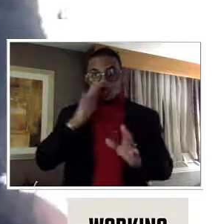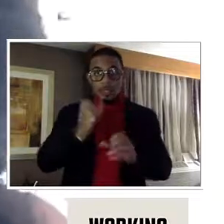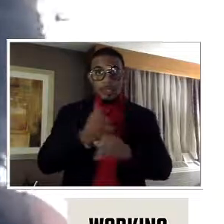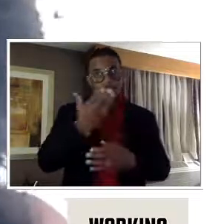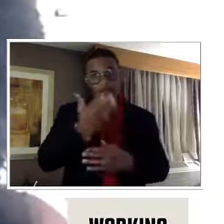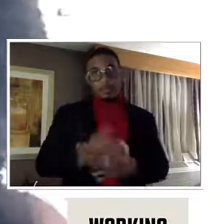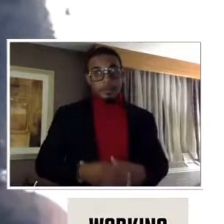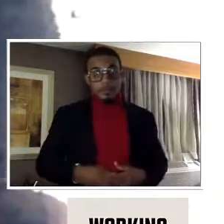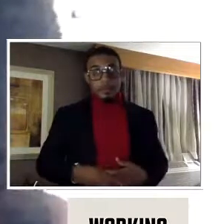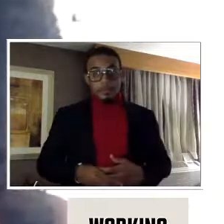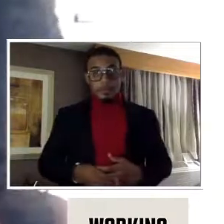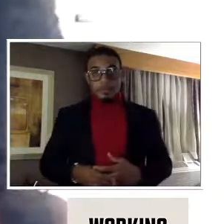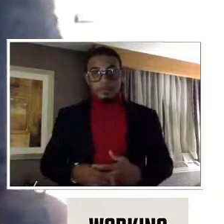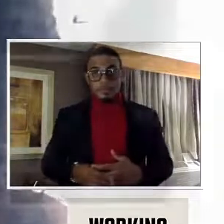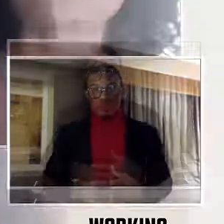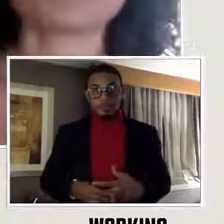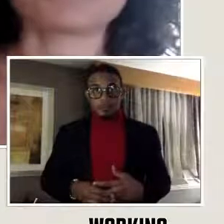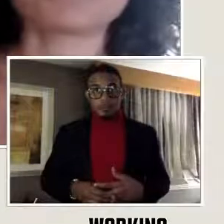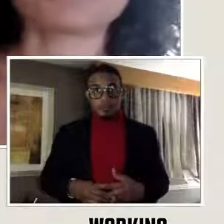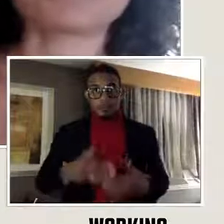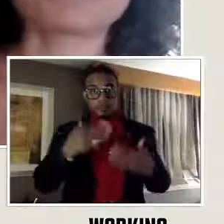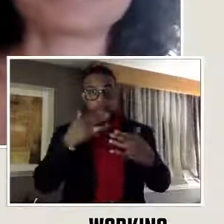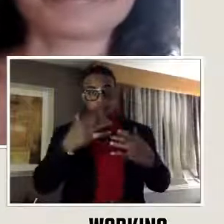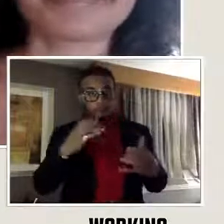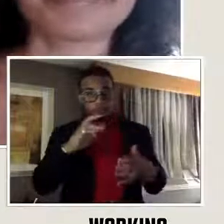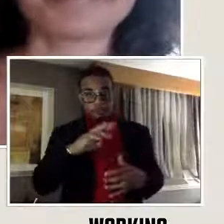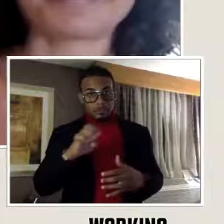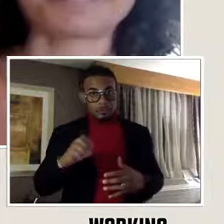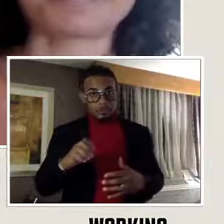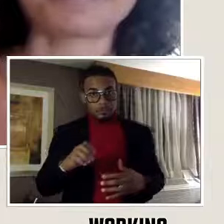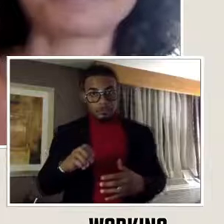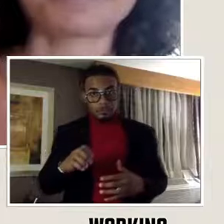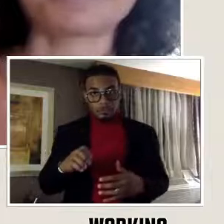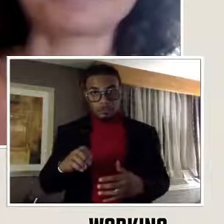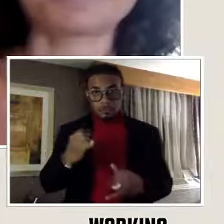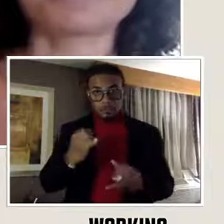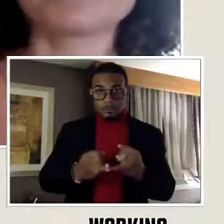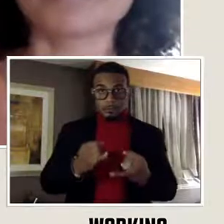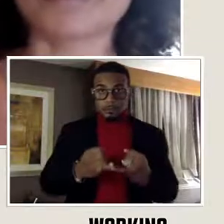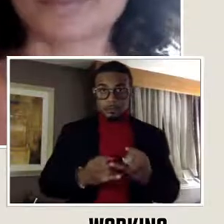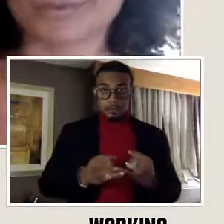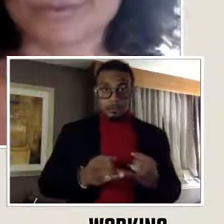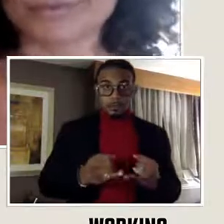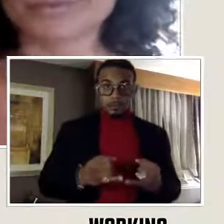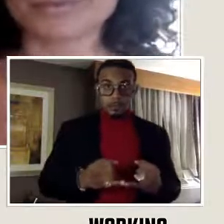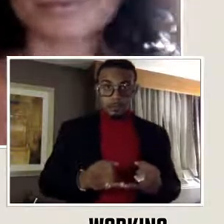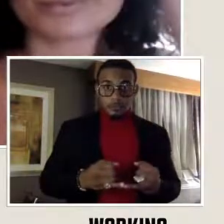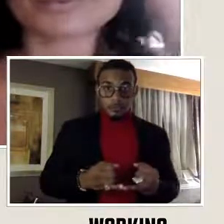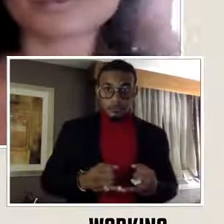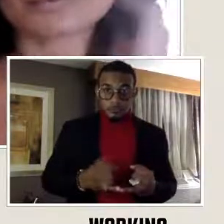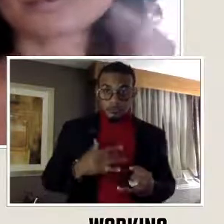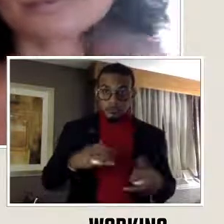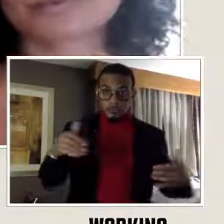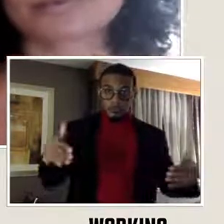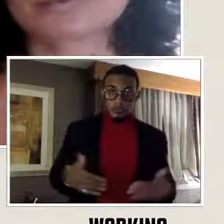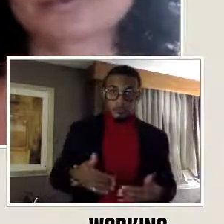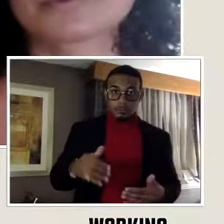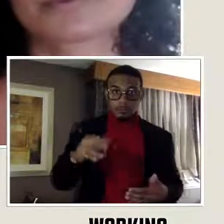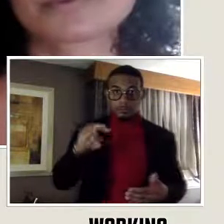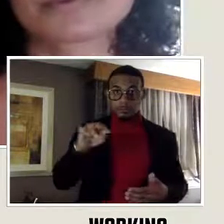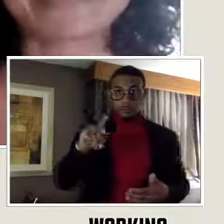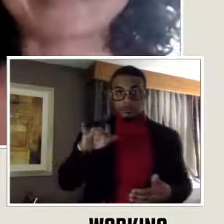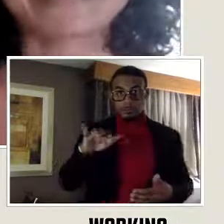us there. Thank you so much, Bree. And last but not least, I'd like to introduce